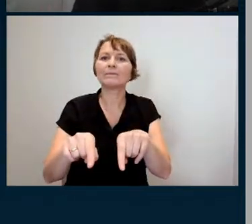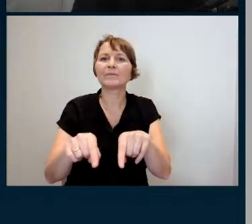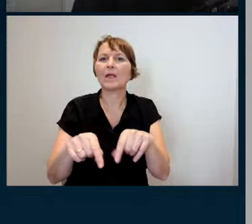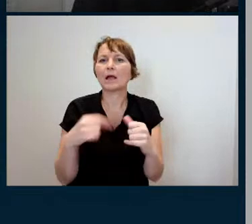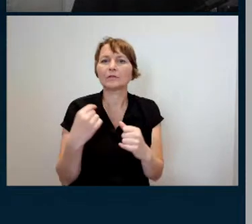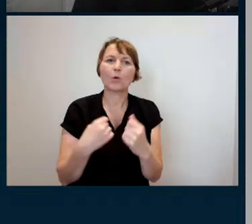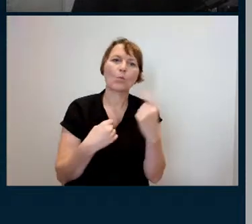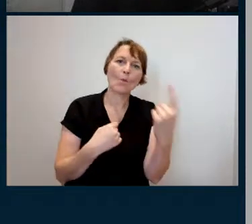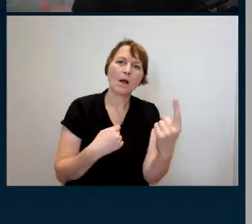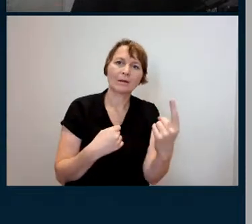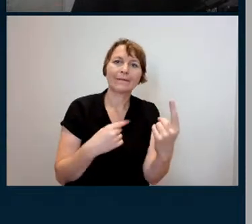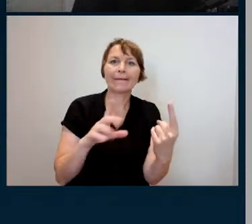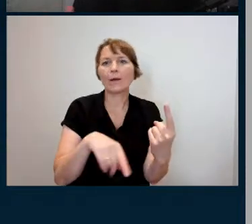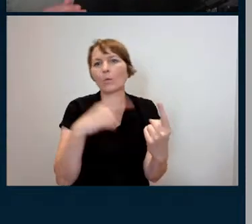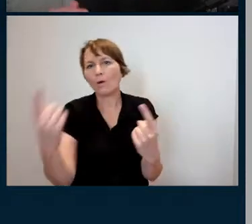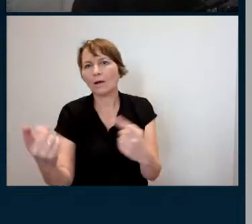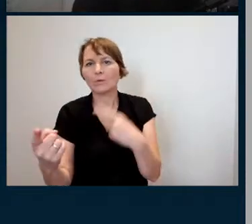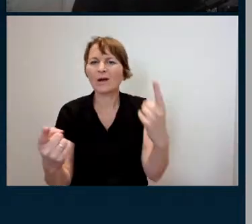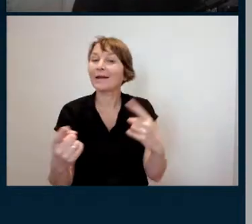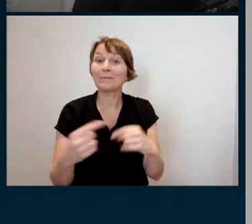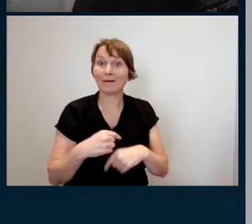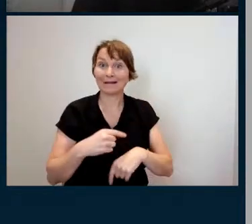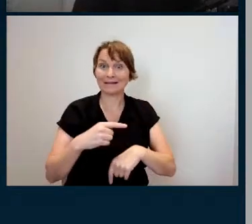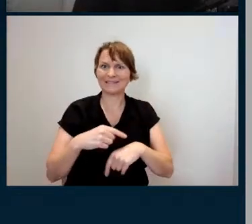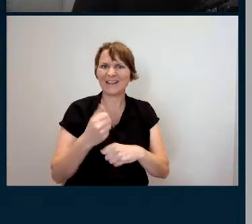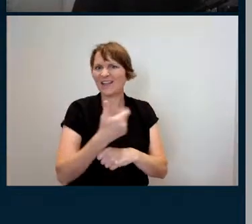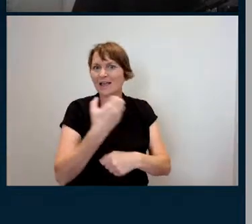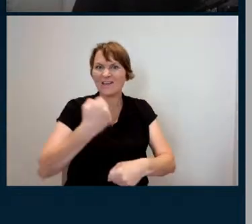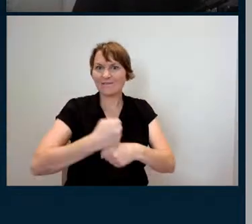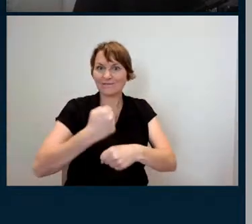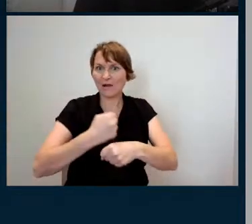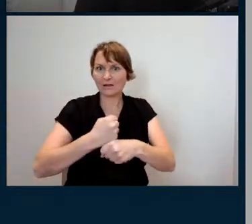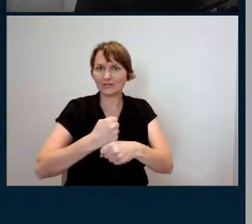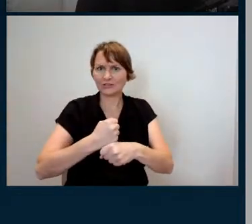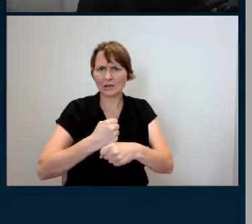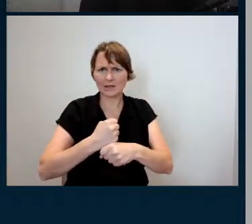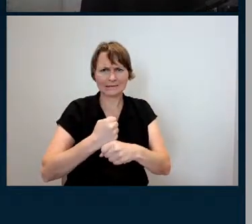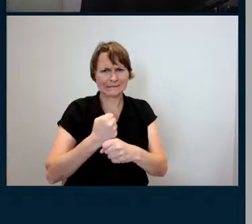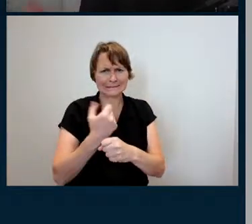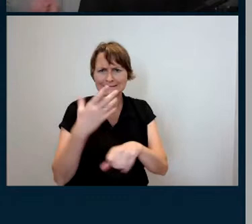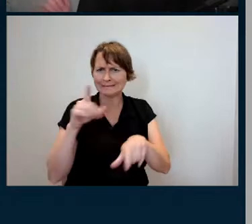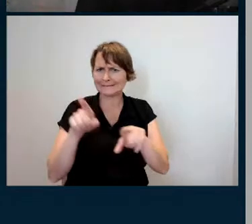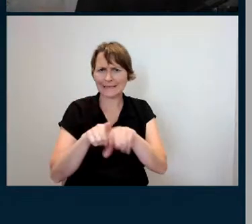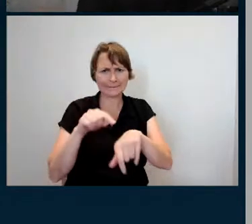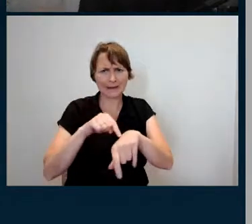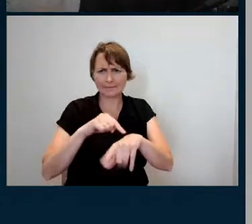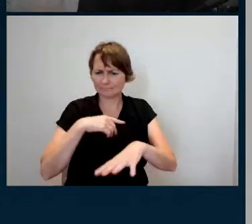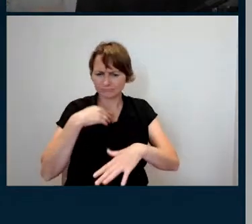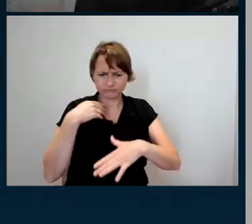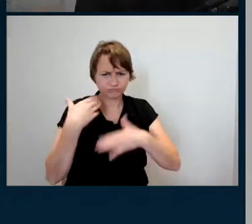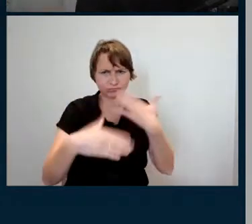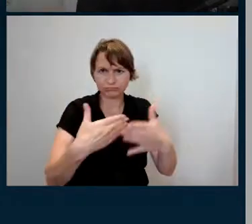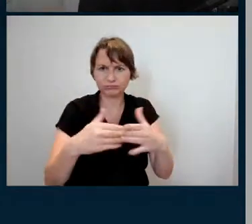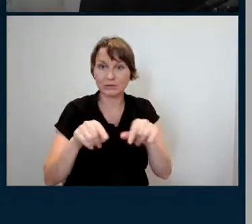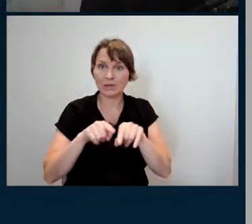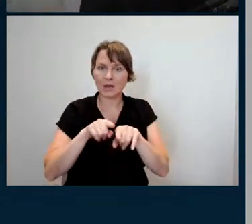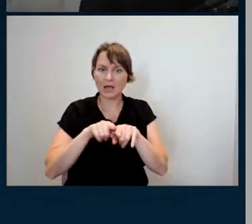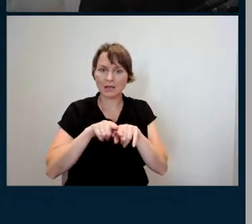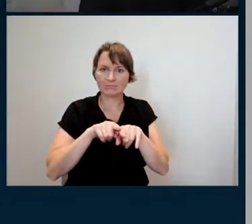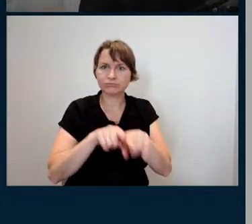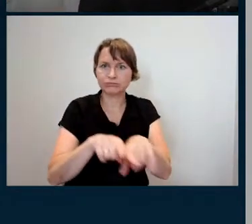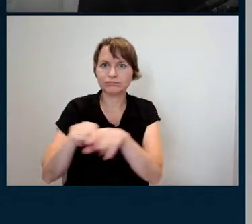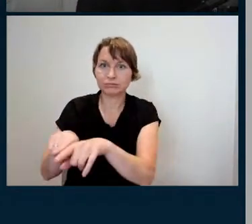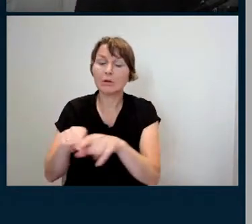start multiple functions. So the runtime gets a lot faster. So I thought this is something that I can use.